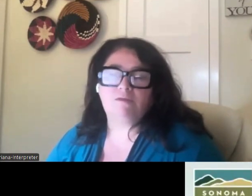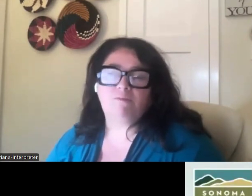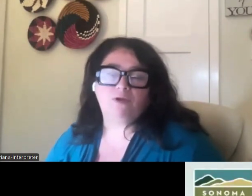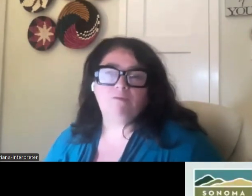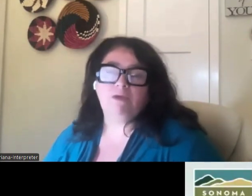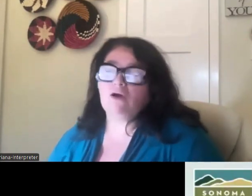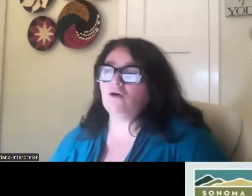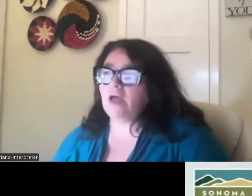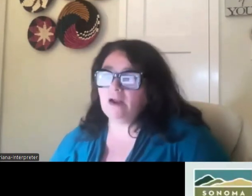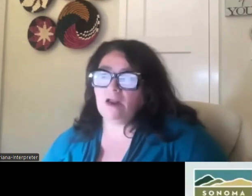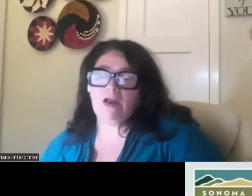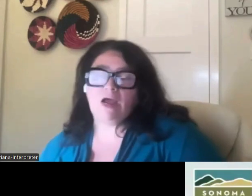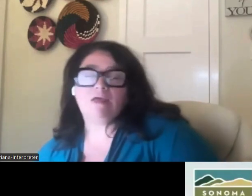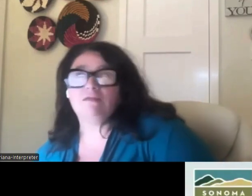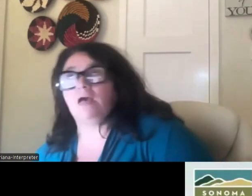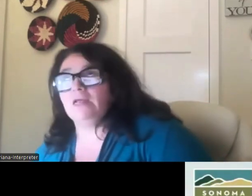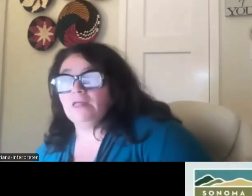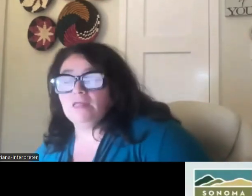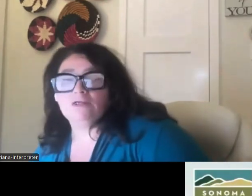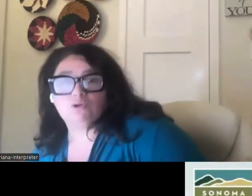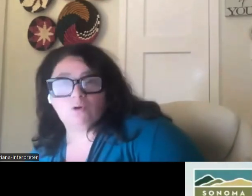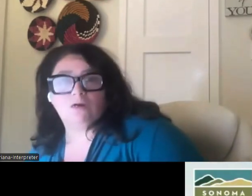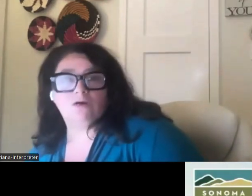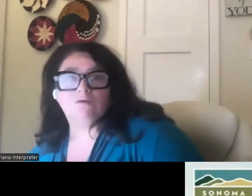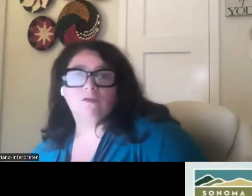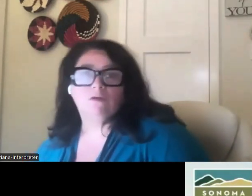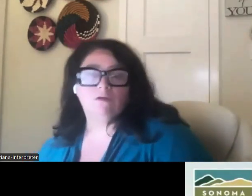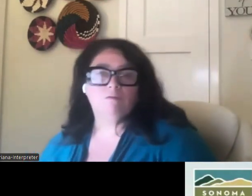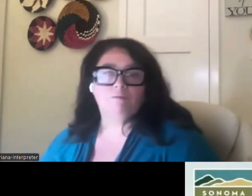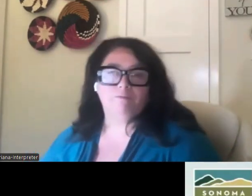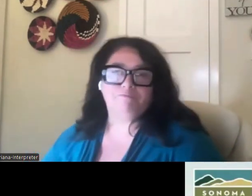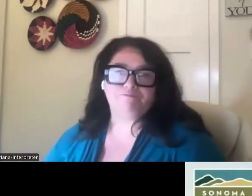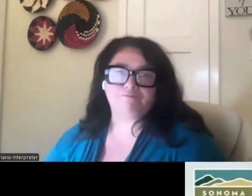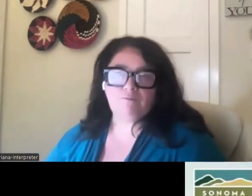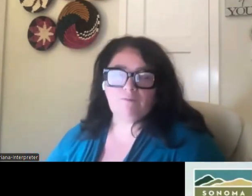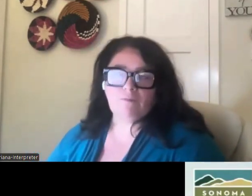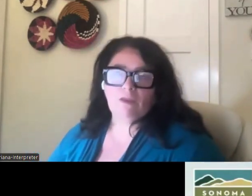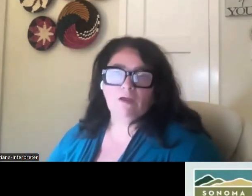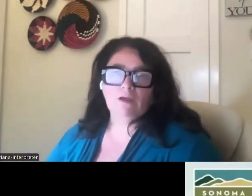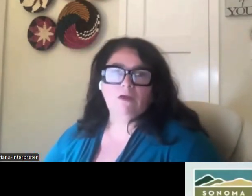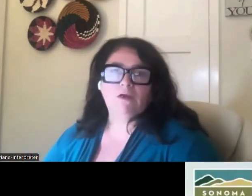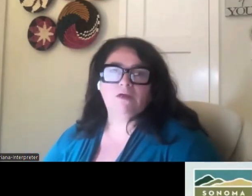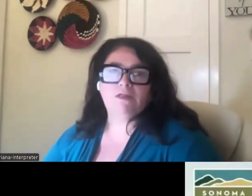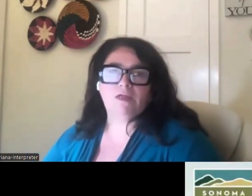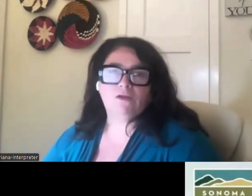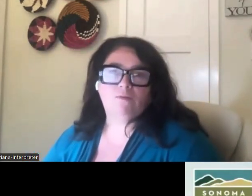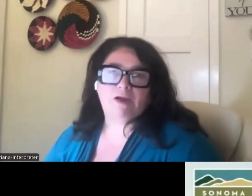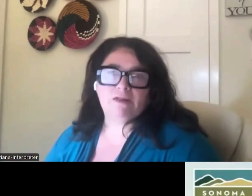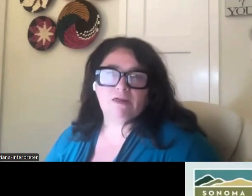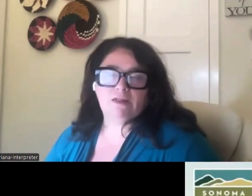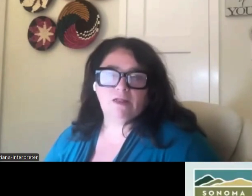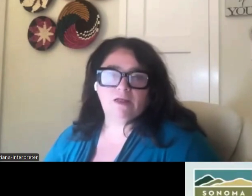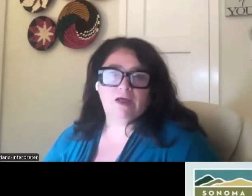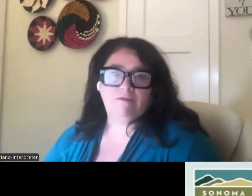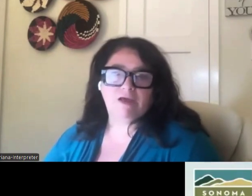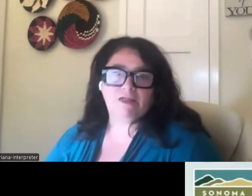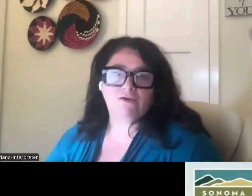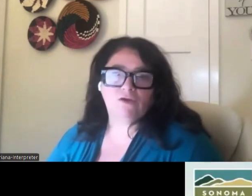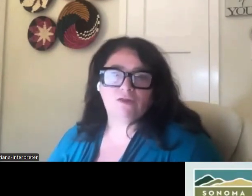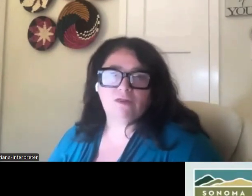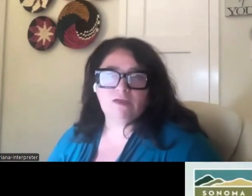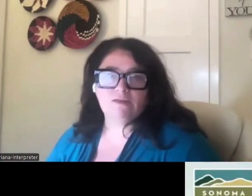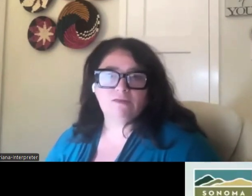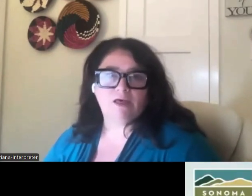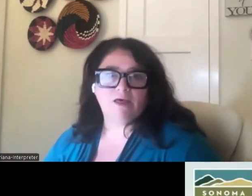soil quality by getting rid of some of the denser vegetation, giving new plants room to grow, redistributing or adding